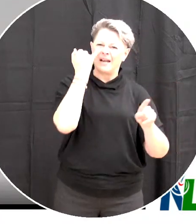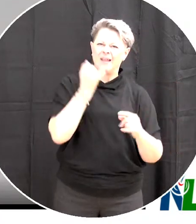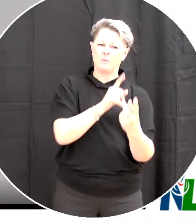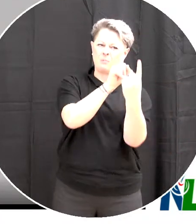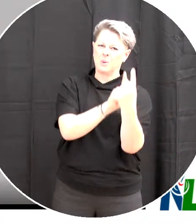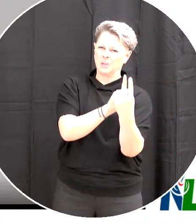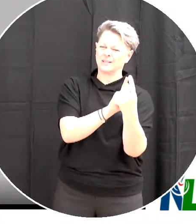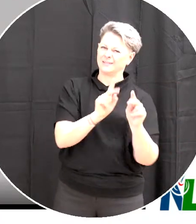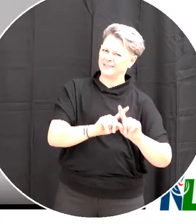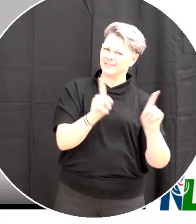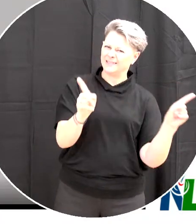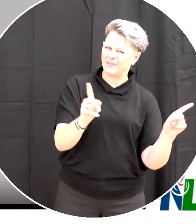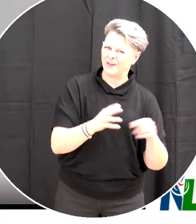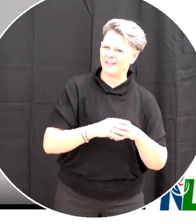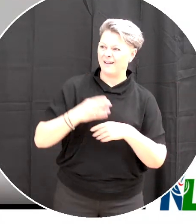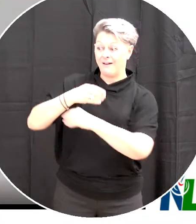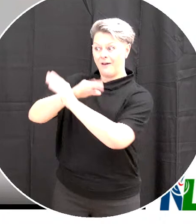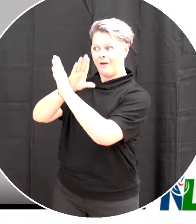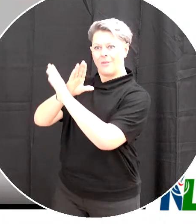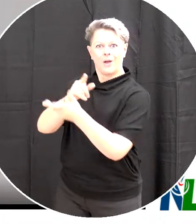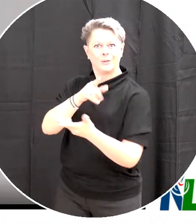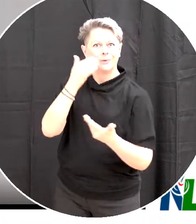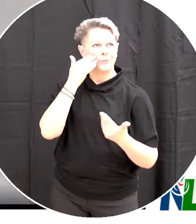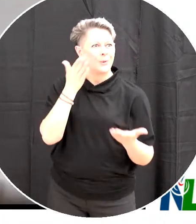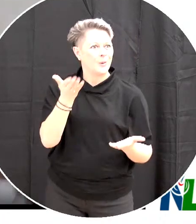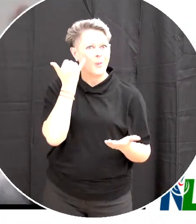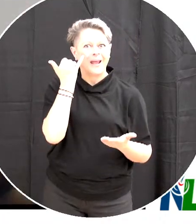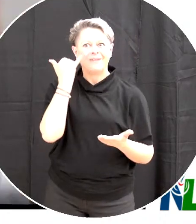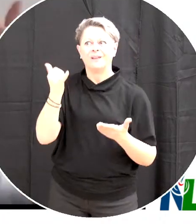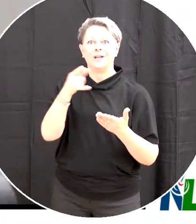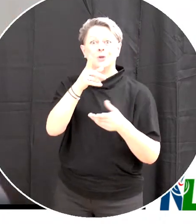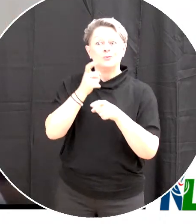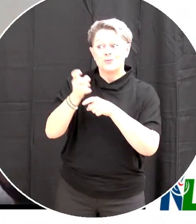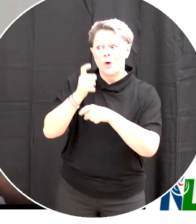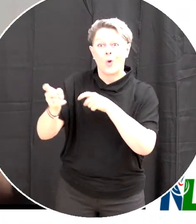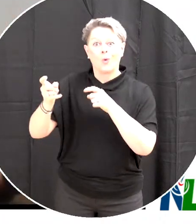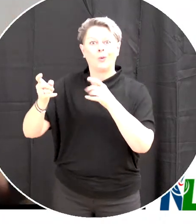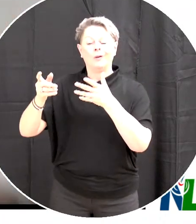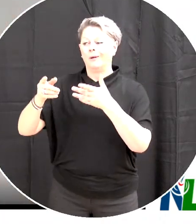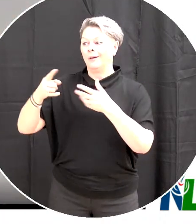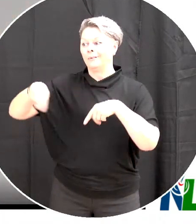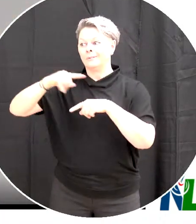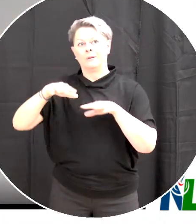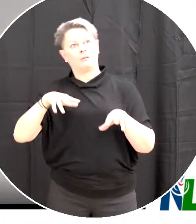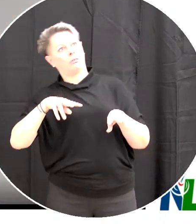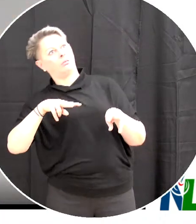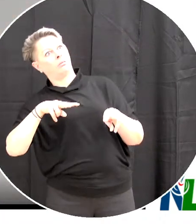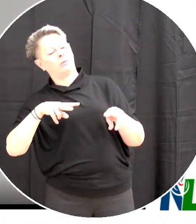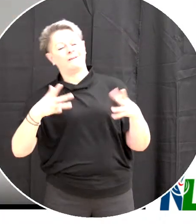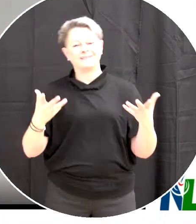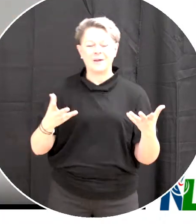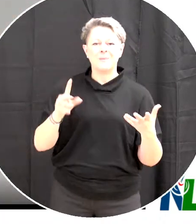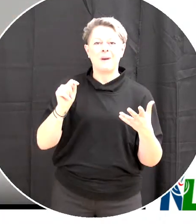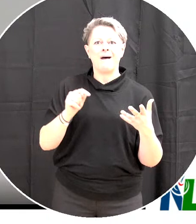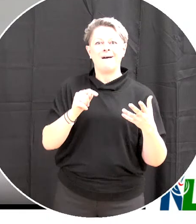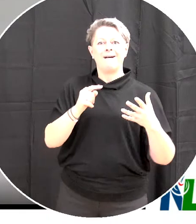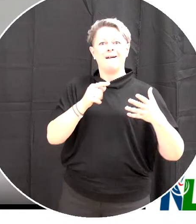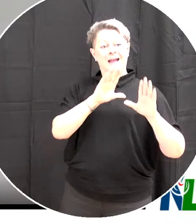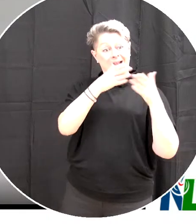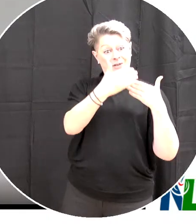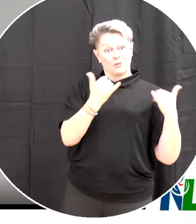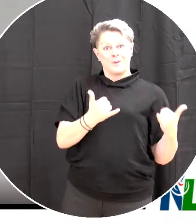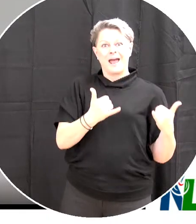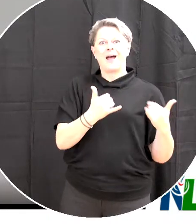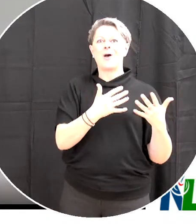didn't joke as much online because you don't know if it's going to fall flat and there's like no reception. So you're always having good conversations, but everything's very like linear